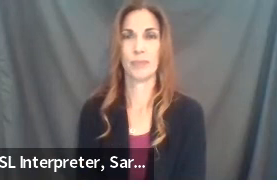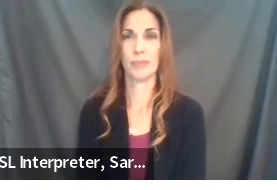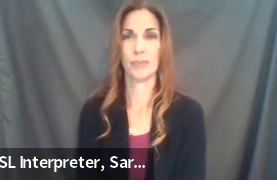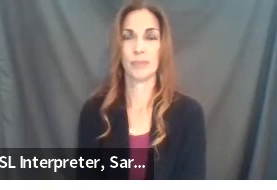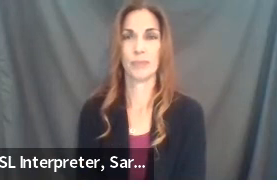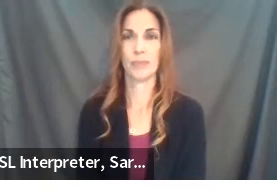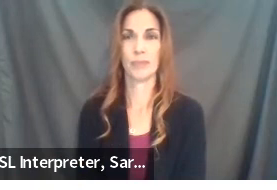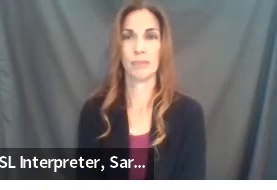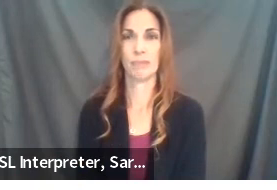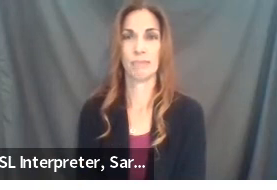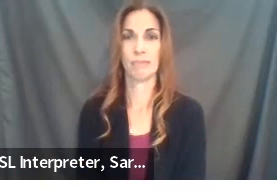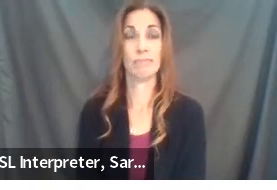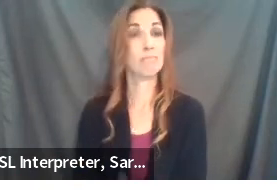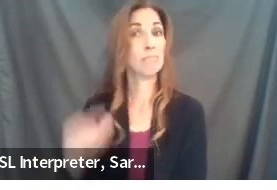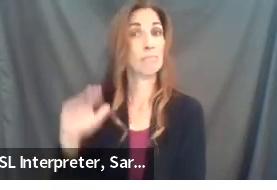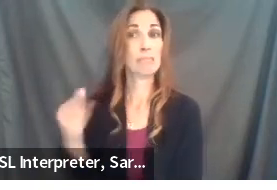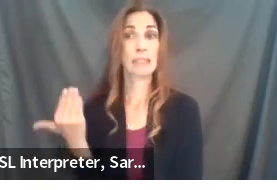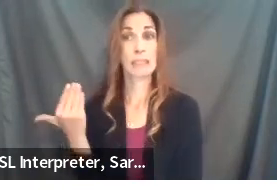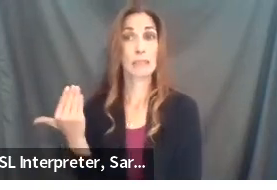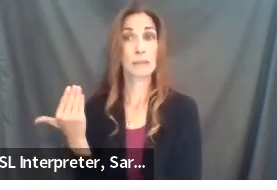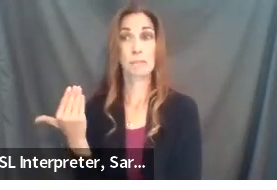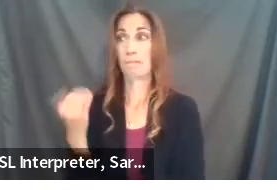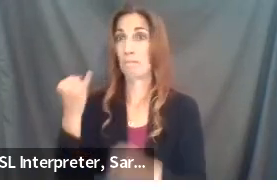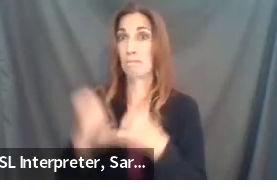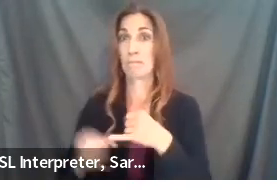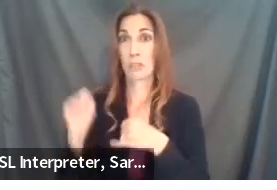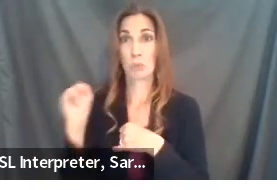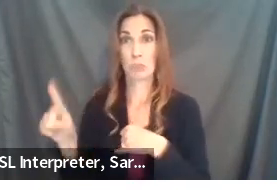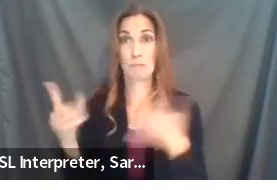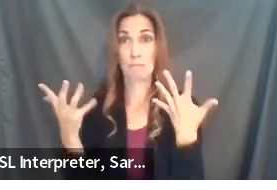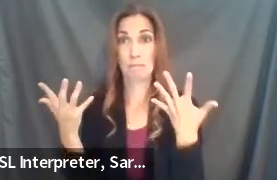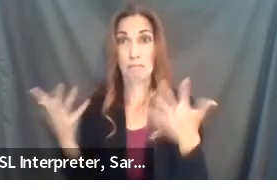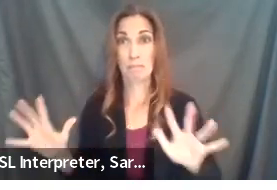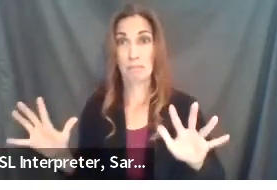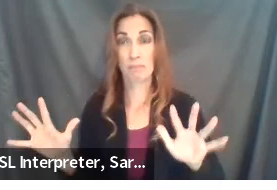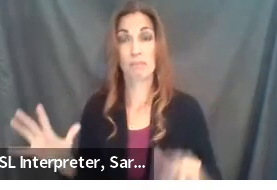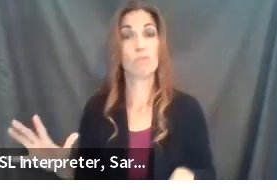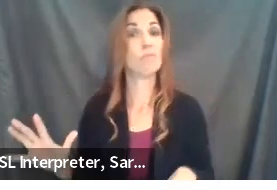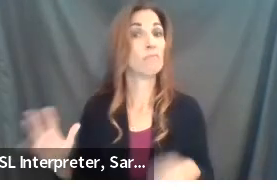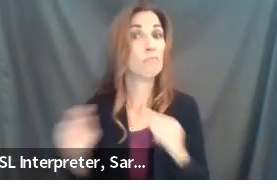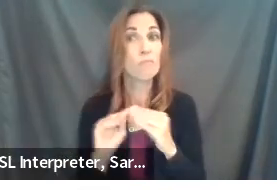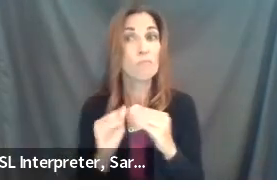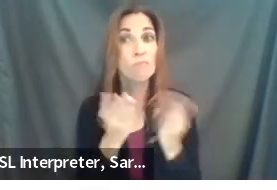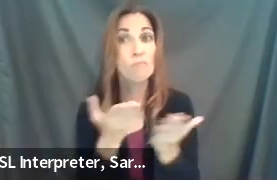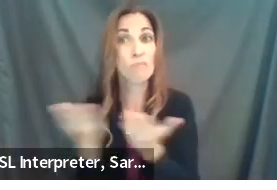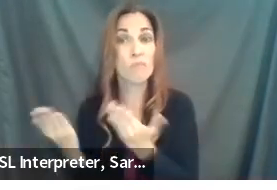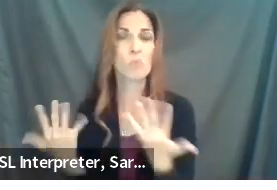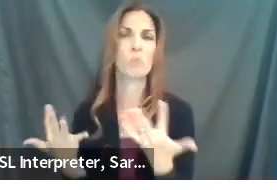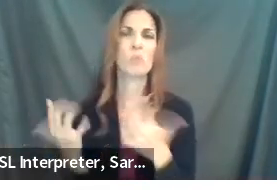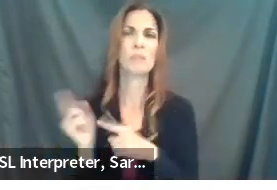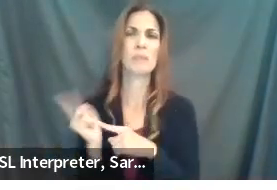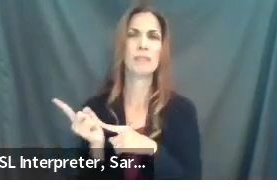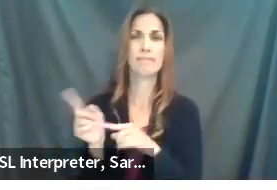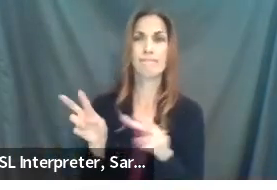And I think that's the last question. If there's any more coming in, we'll wait a few minutes.